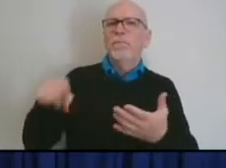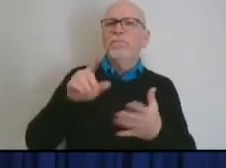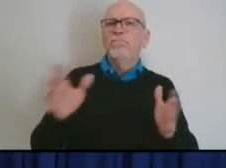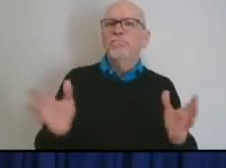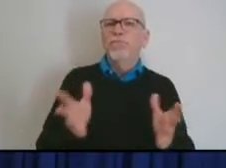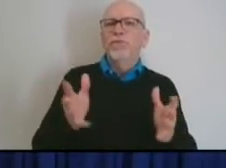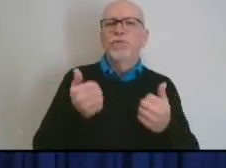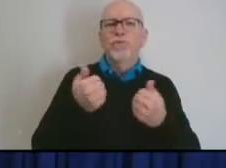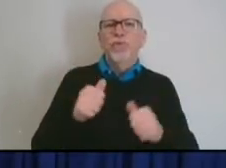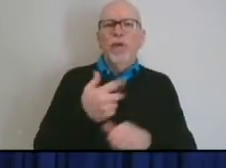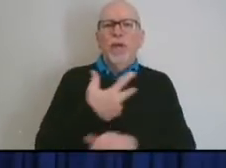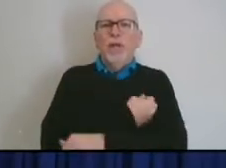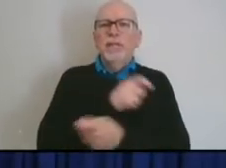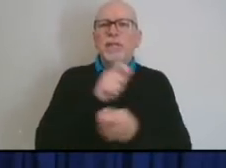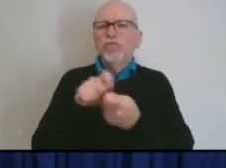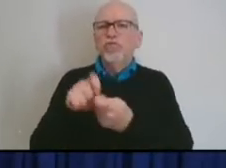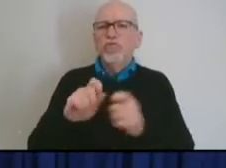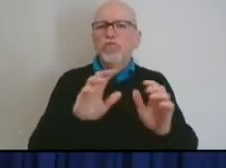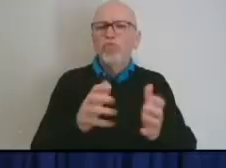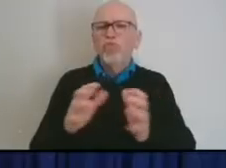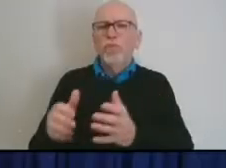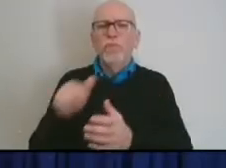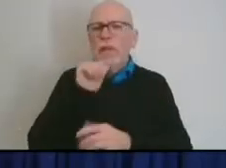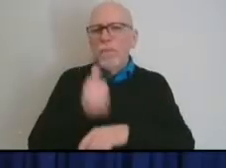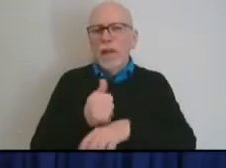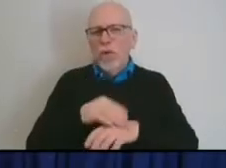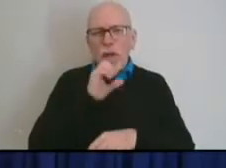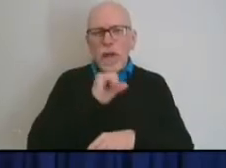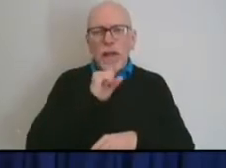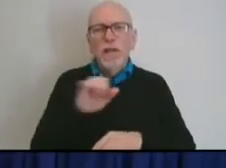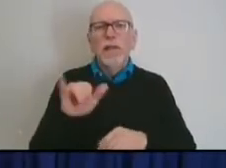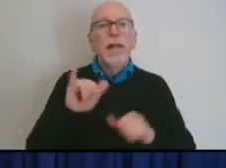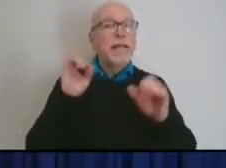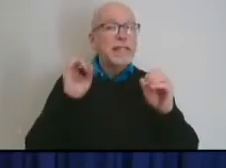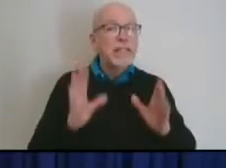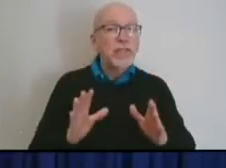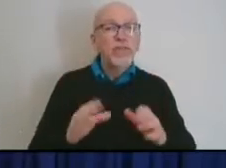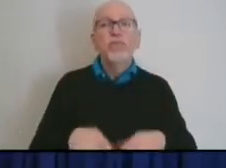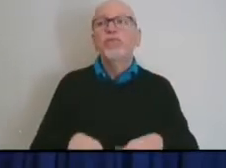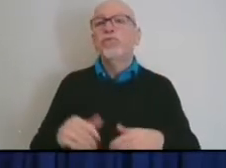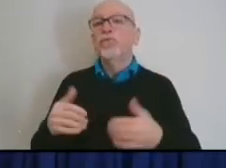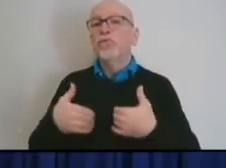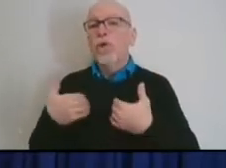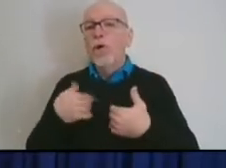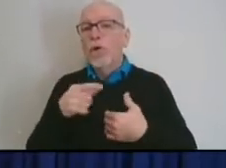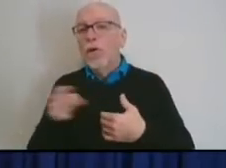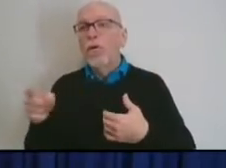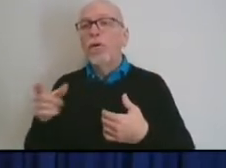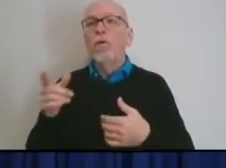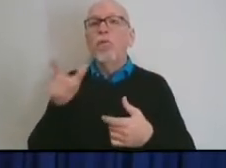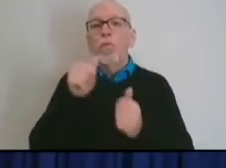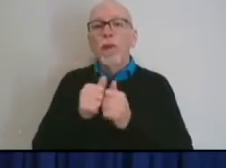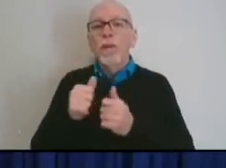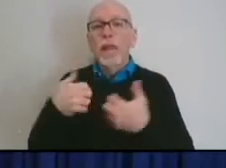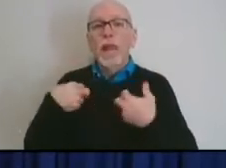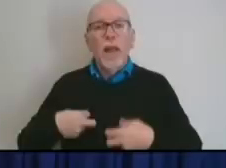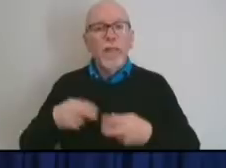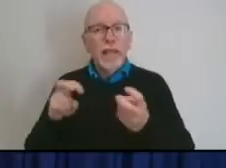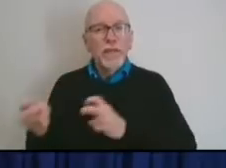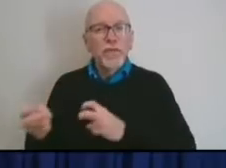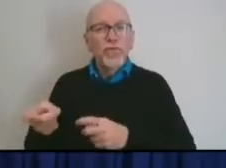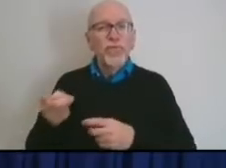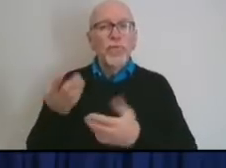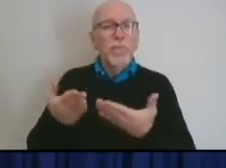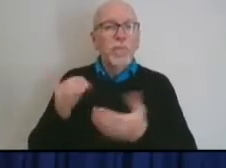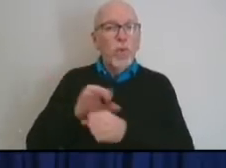begin vaccinating certain groups that aren't based on age, such as teachers and those who are younger but have medical conditions that might make COVID more